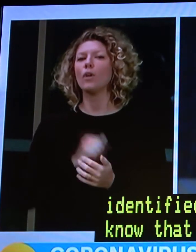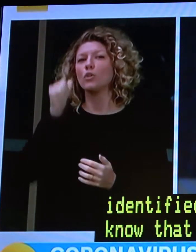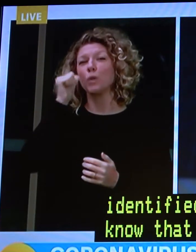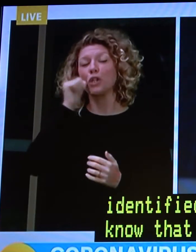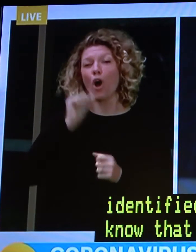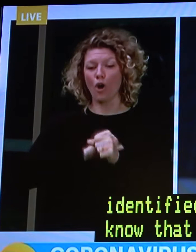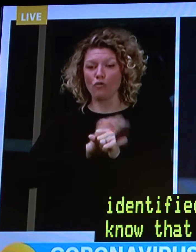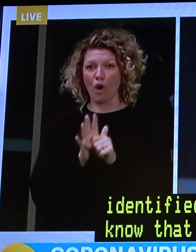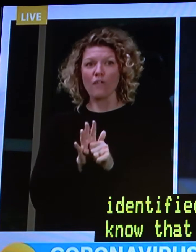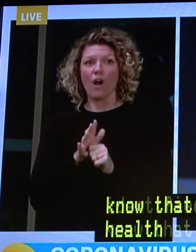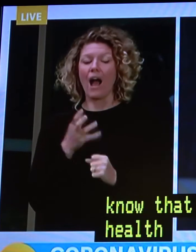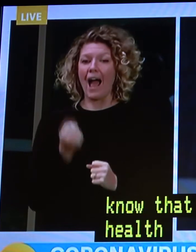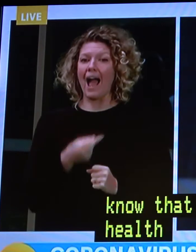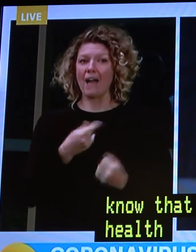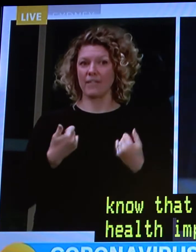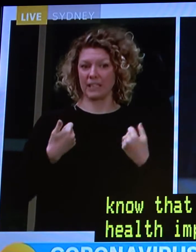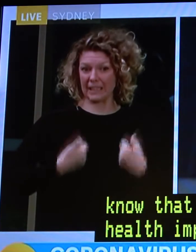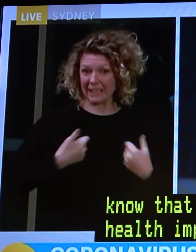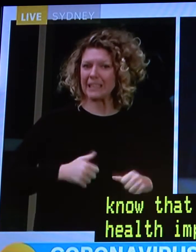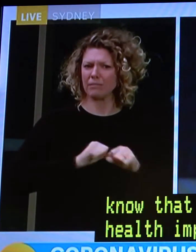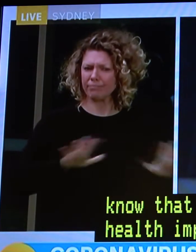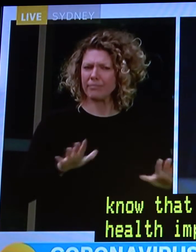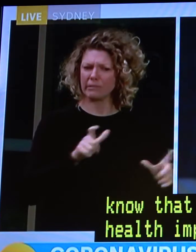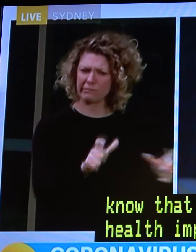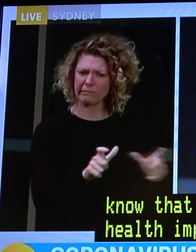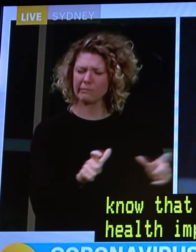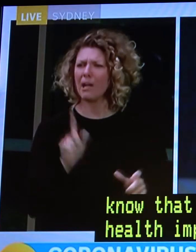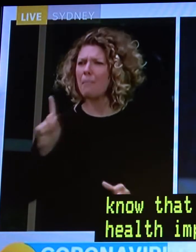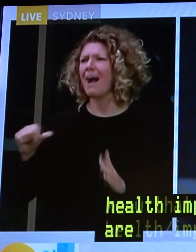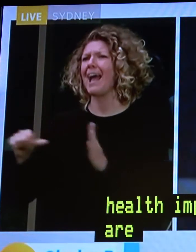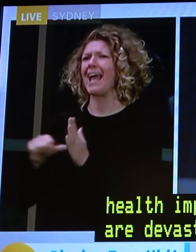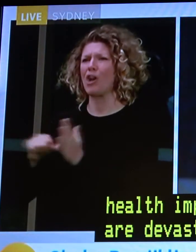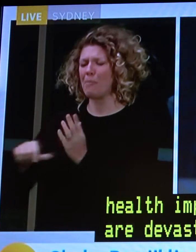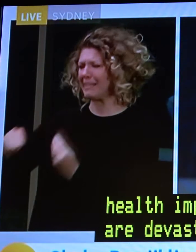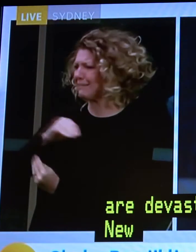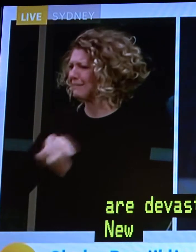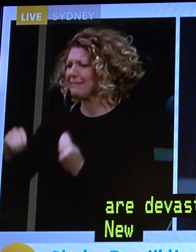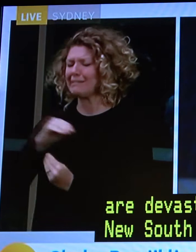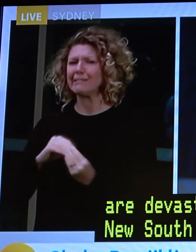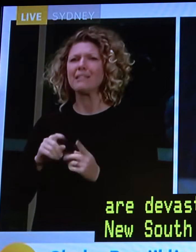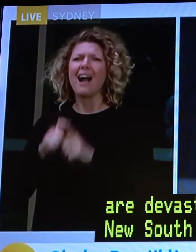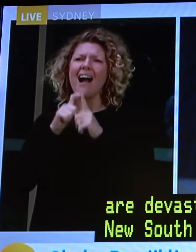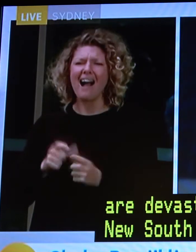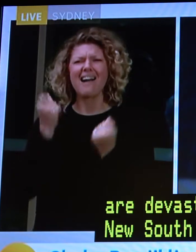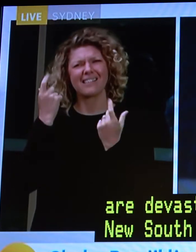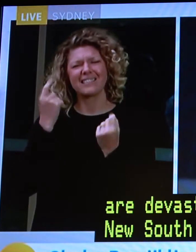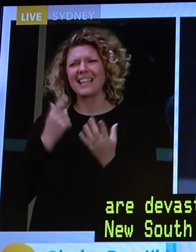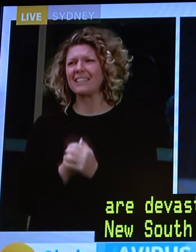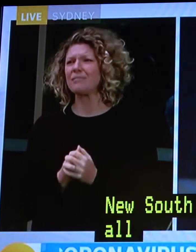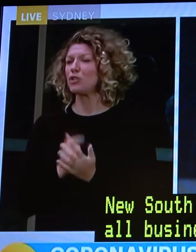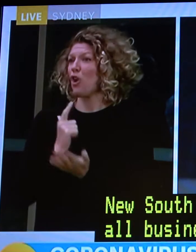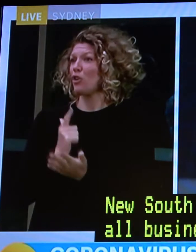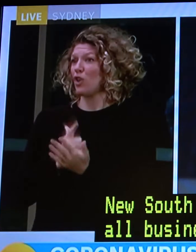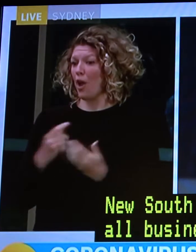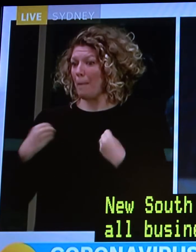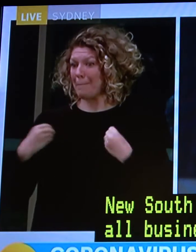are also devastating economic impacts, and New South Wales wants to ensure that all businesses that are currently working to keep going hard,